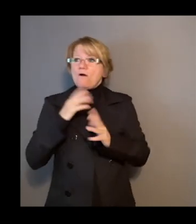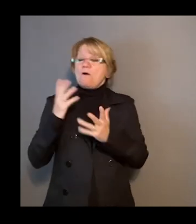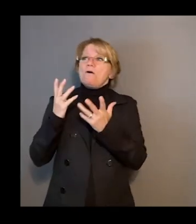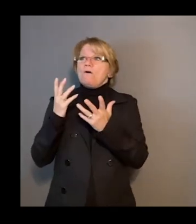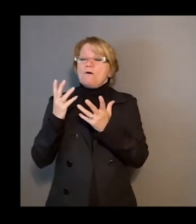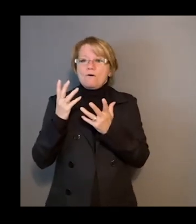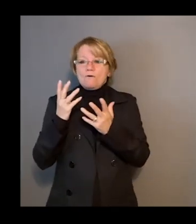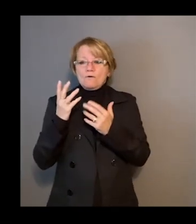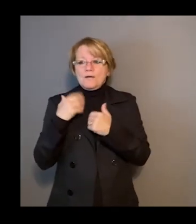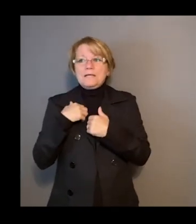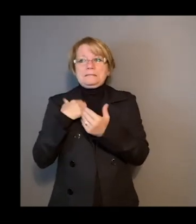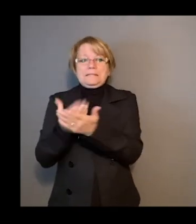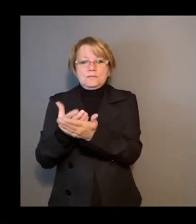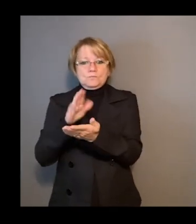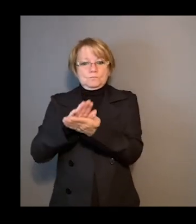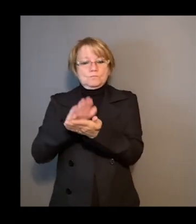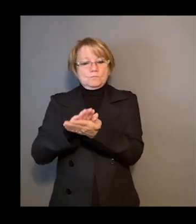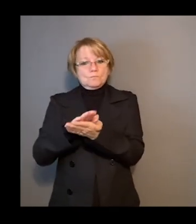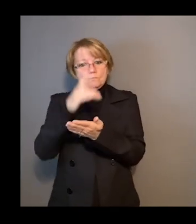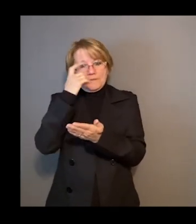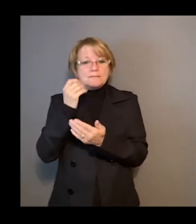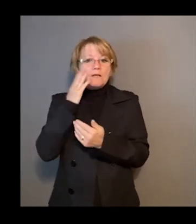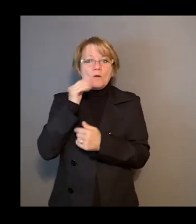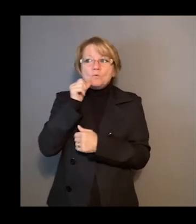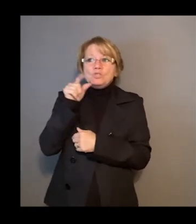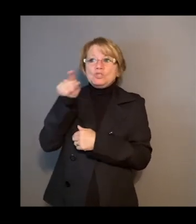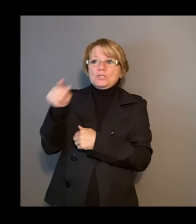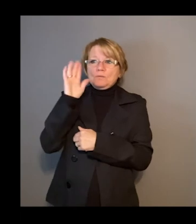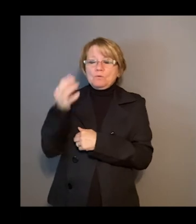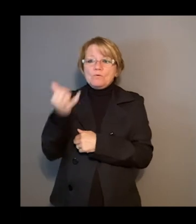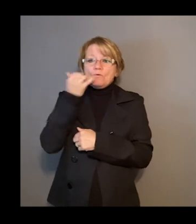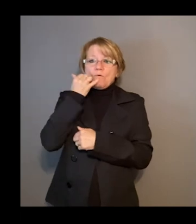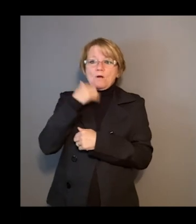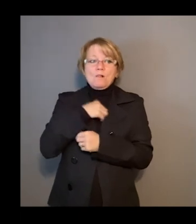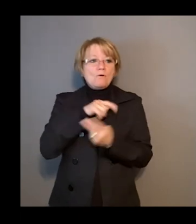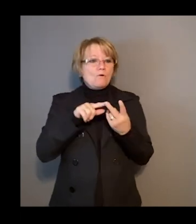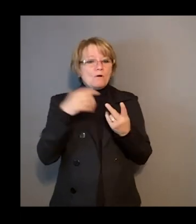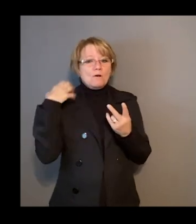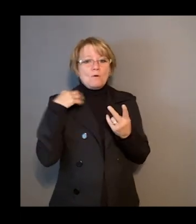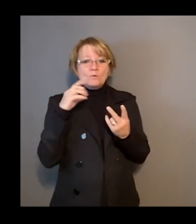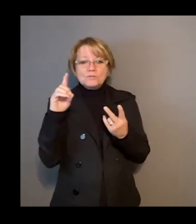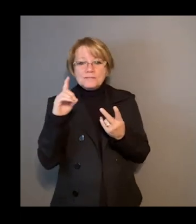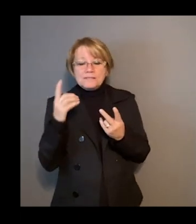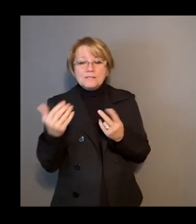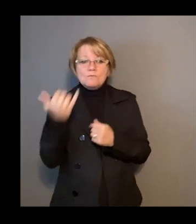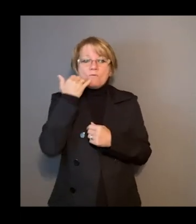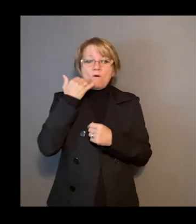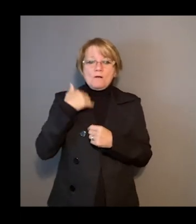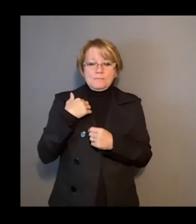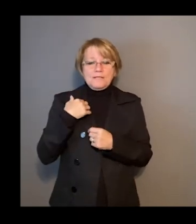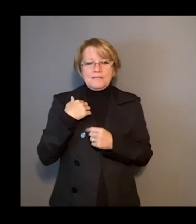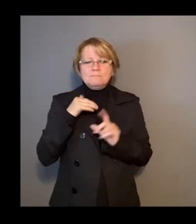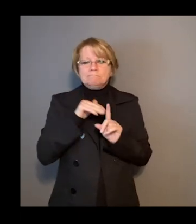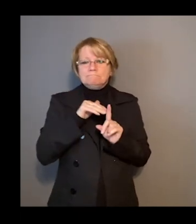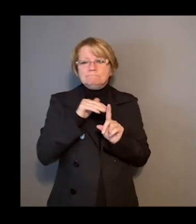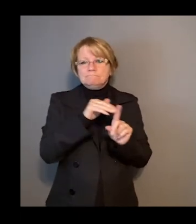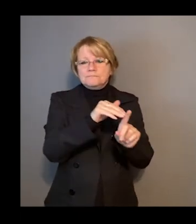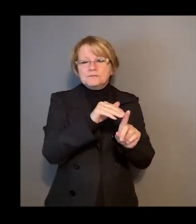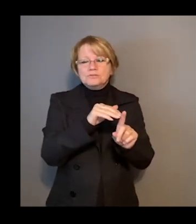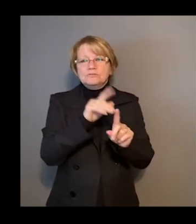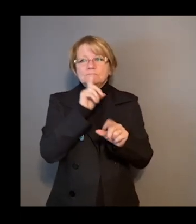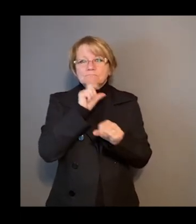know she's going to be calling me or Coach D is going to be calling me. So it's like just having people who genuinely care, like genuinely care and want to see you do